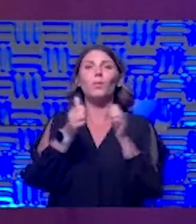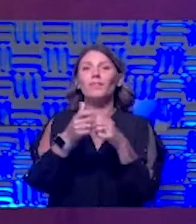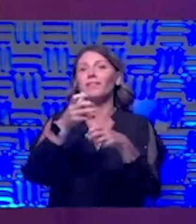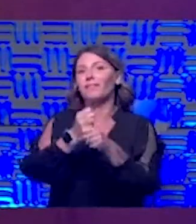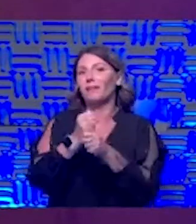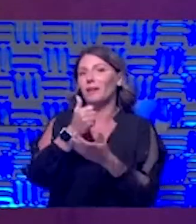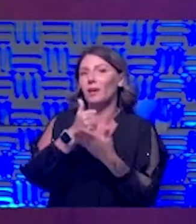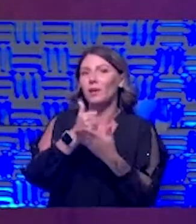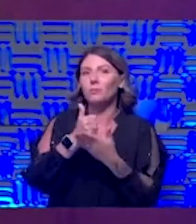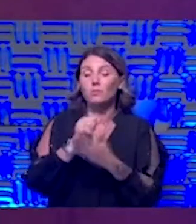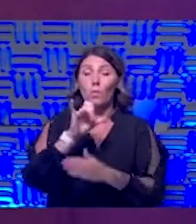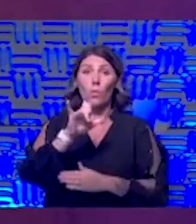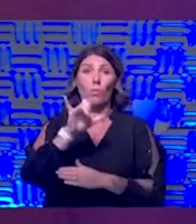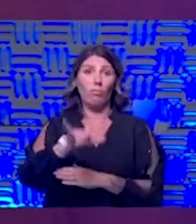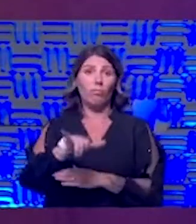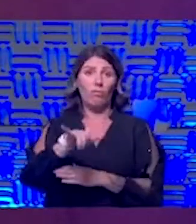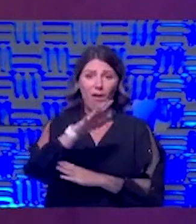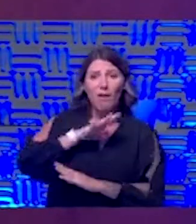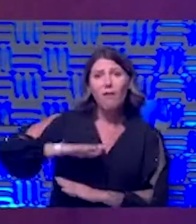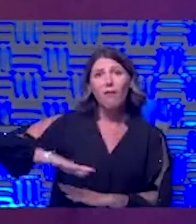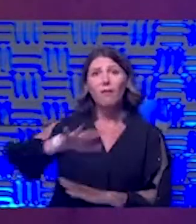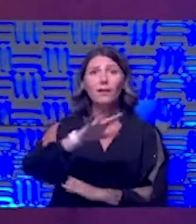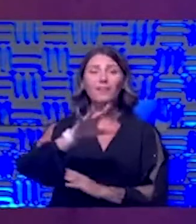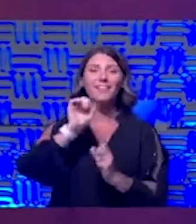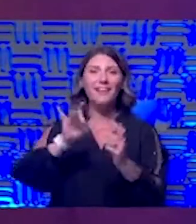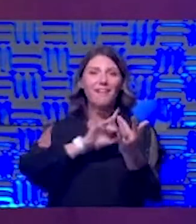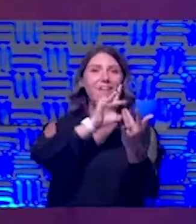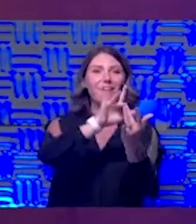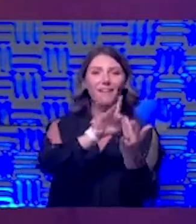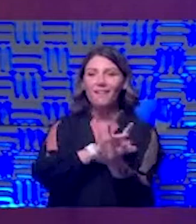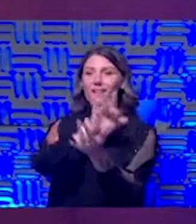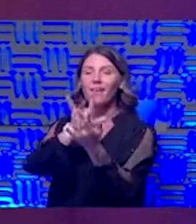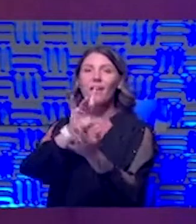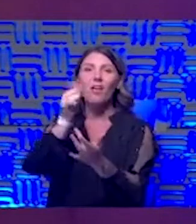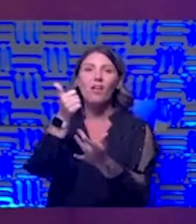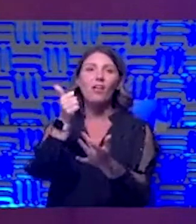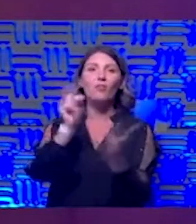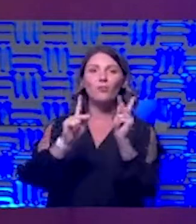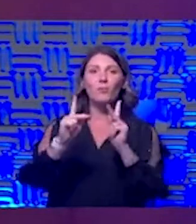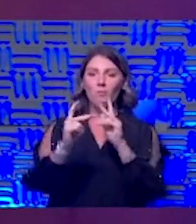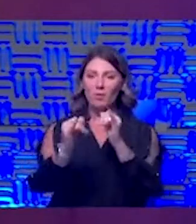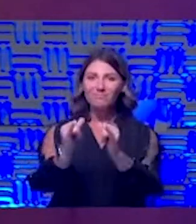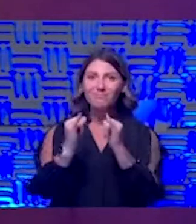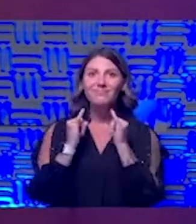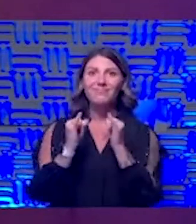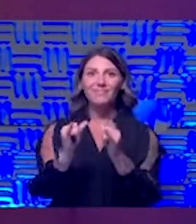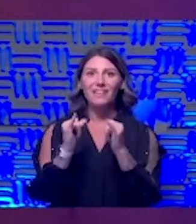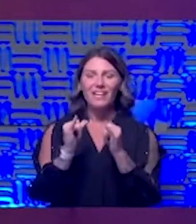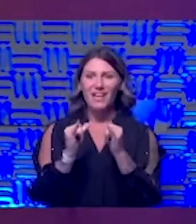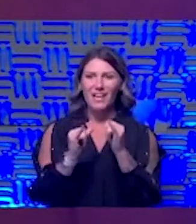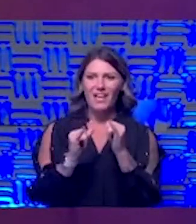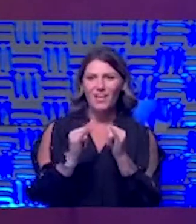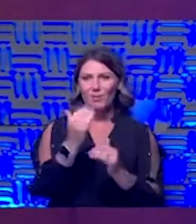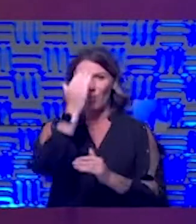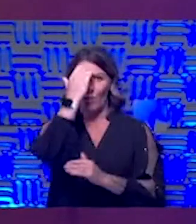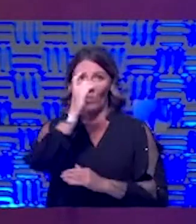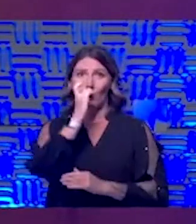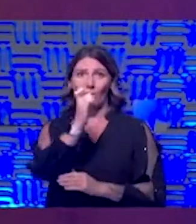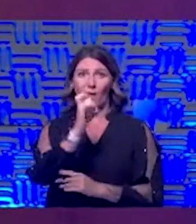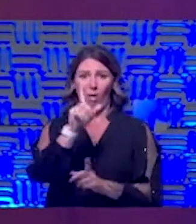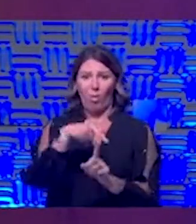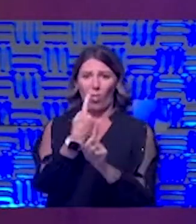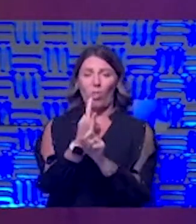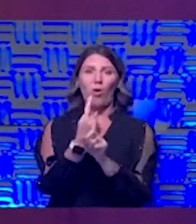that atmosphere where you can reach out to others like yourself and discover that you're not alone and that there is a path to